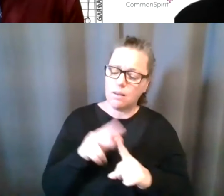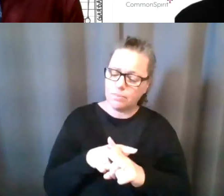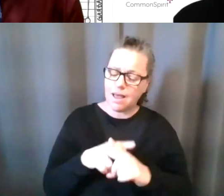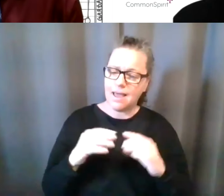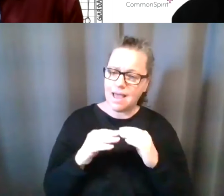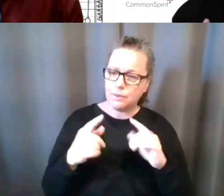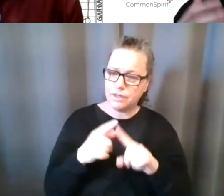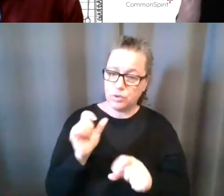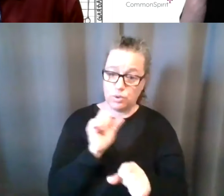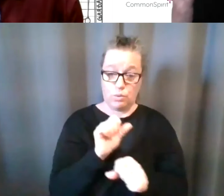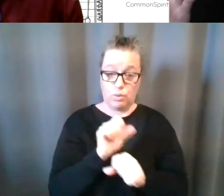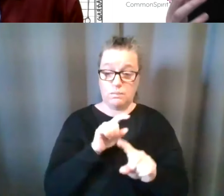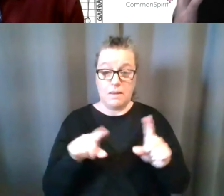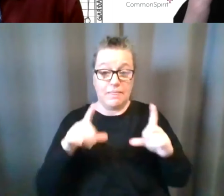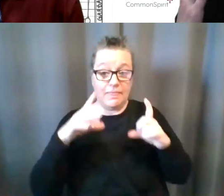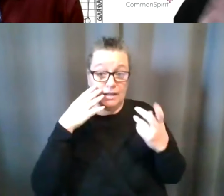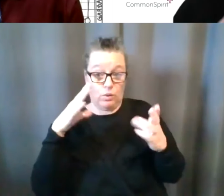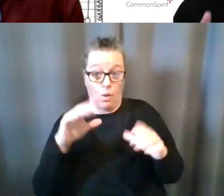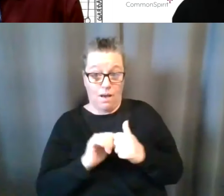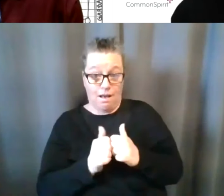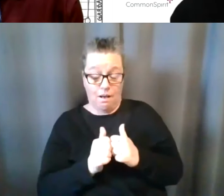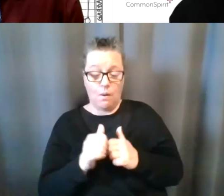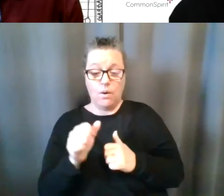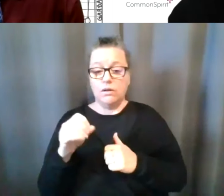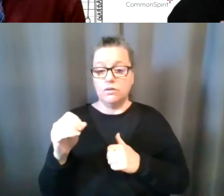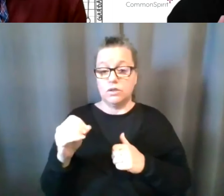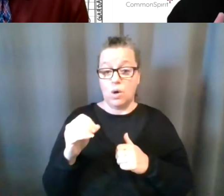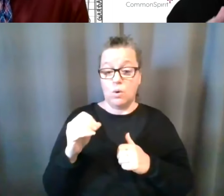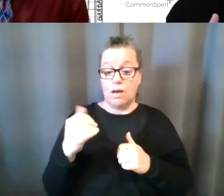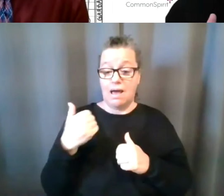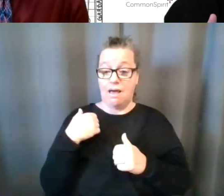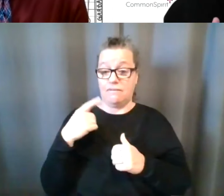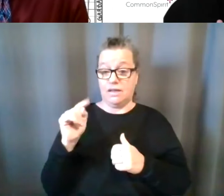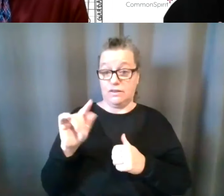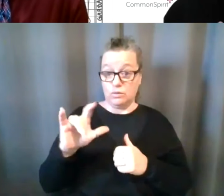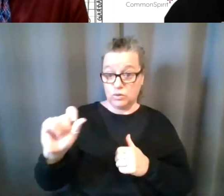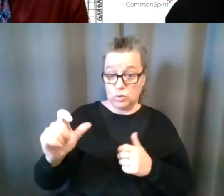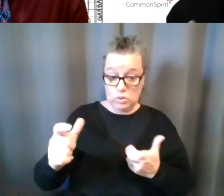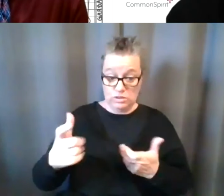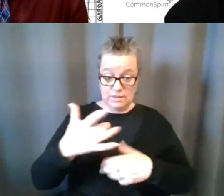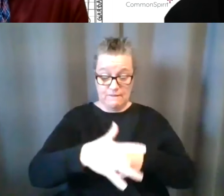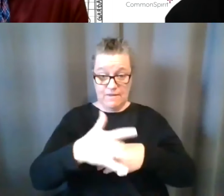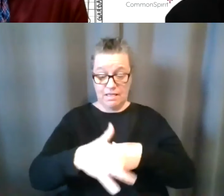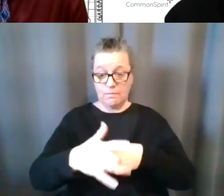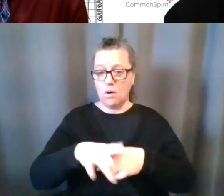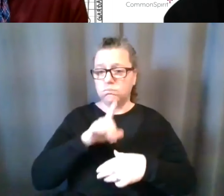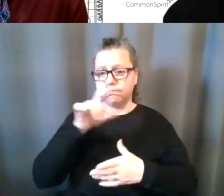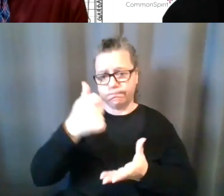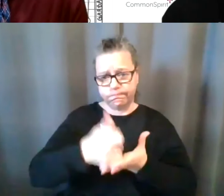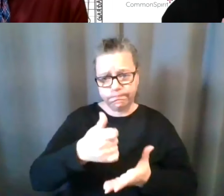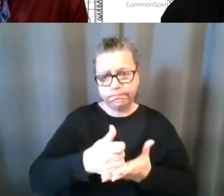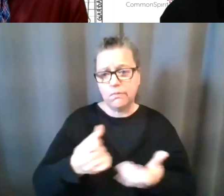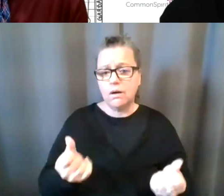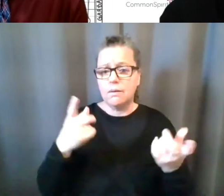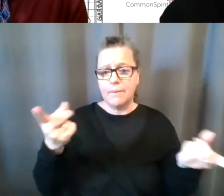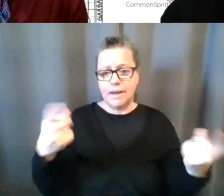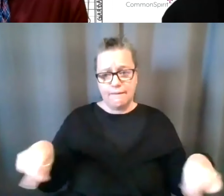don't know how. And so even just having these tools out has been immensely helpful for many of them